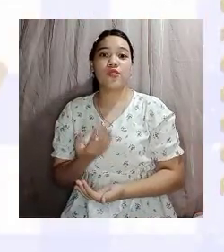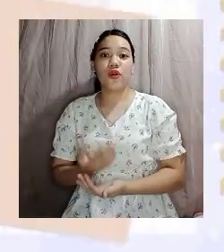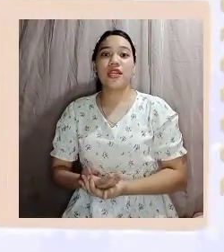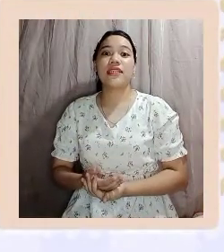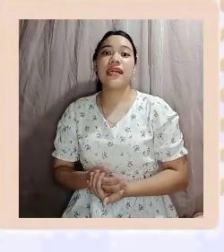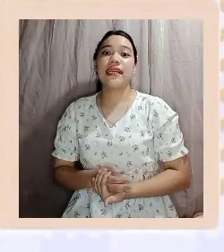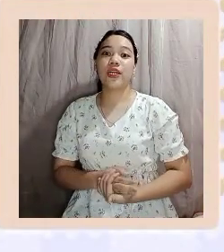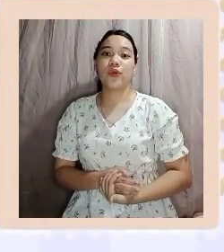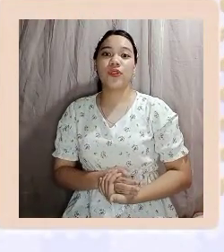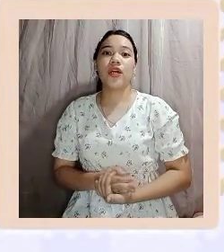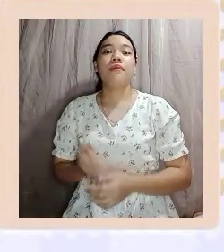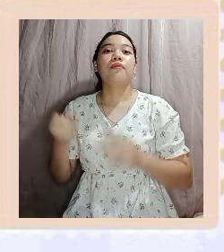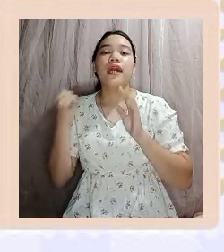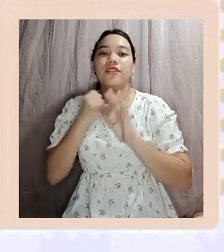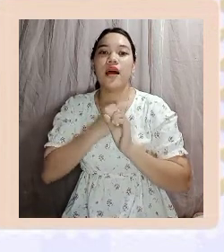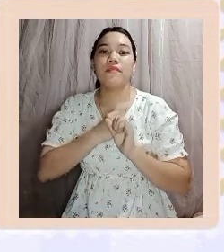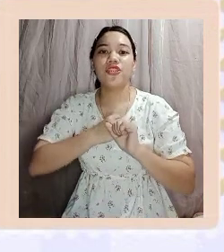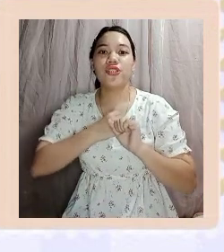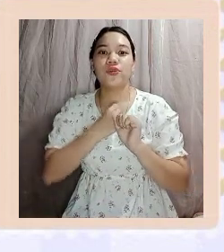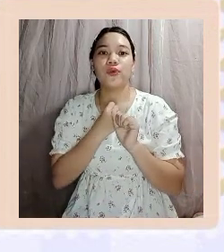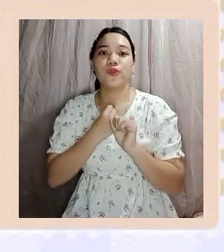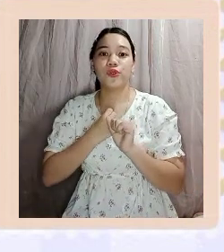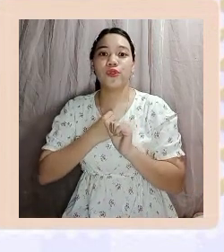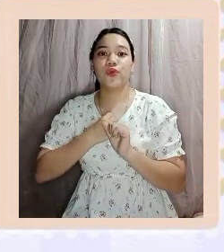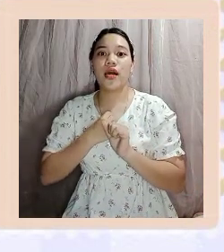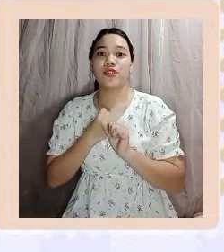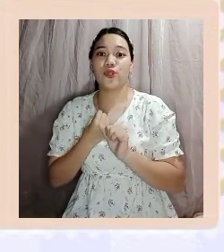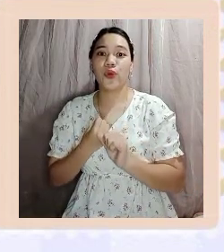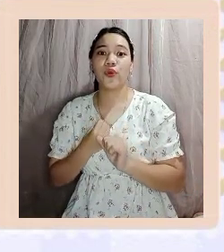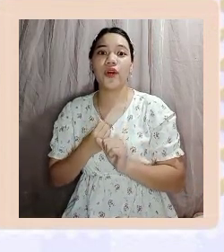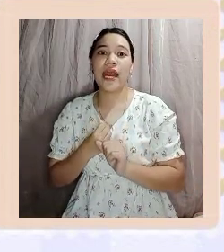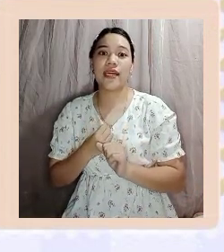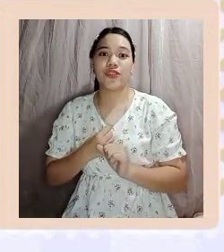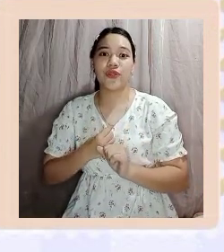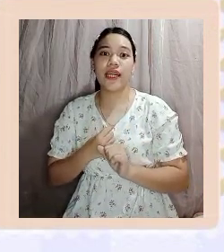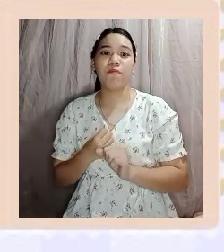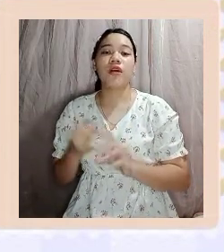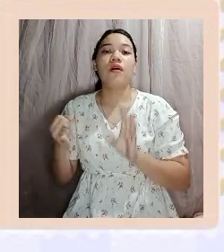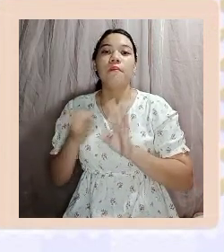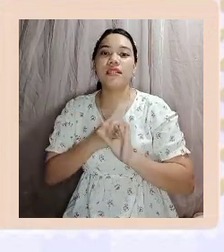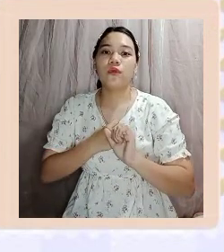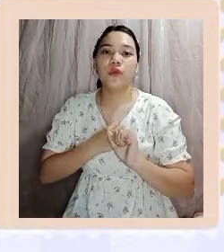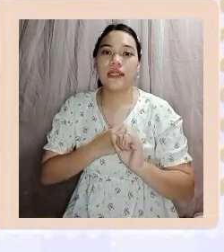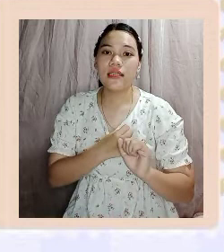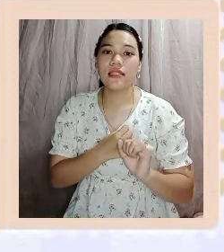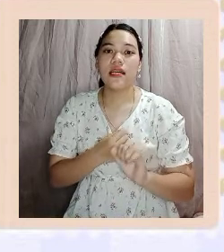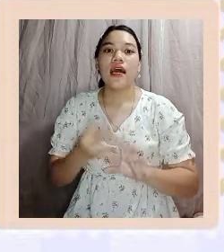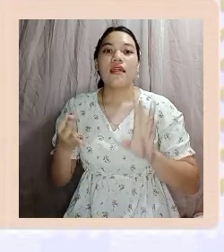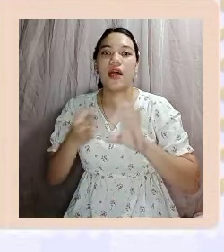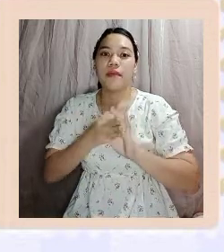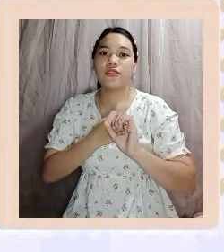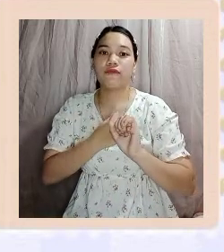speech disorders can include brain damage due to a stroke or head injury, muscle